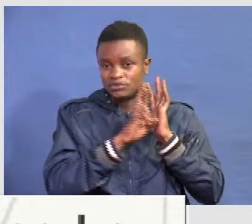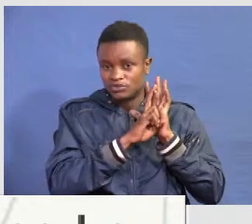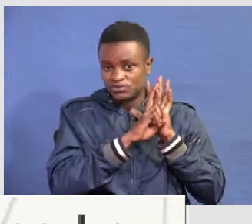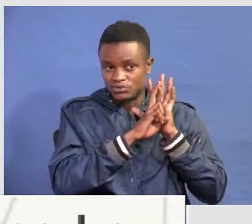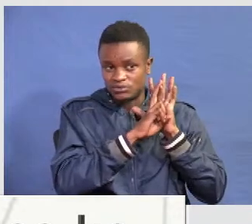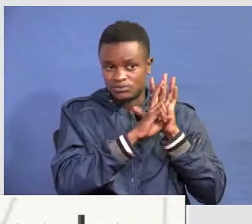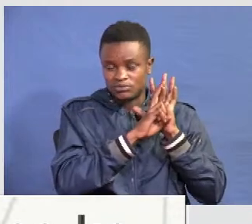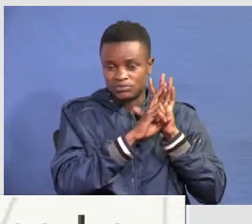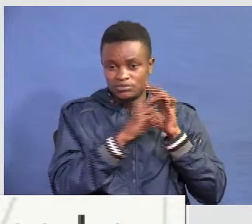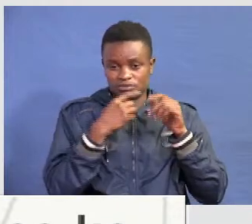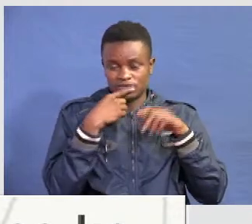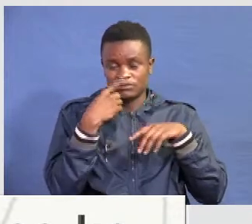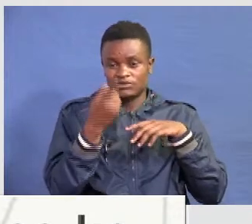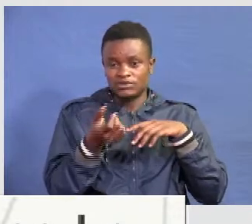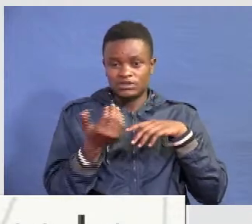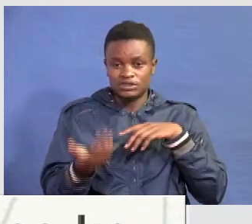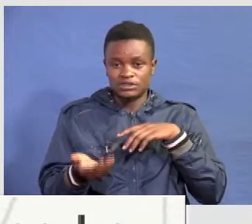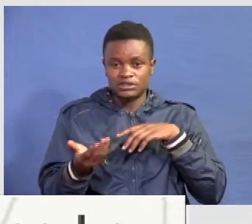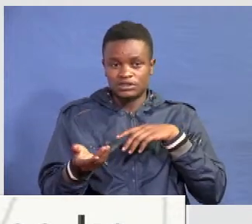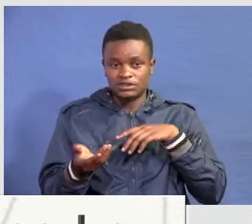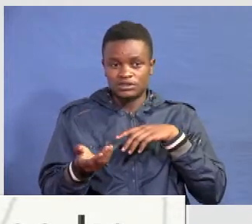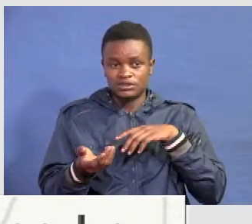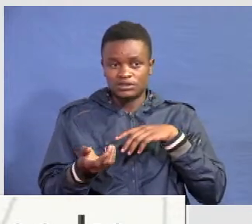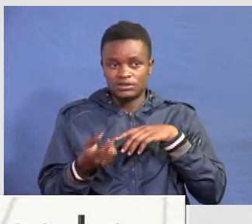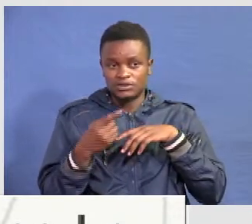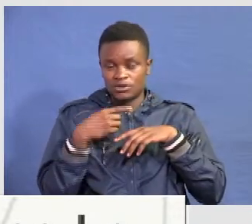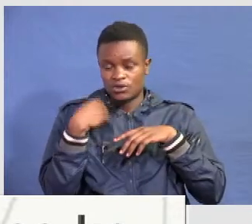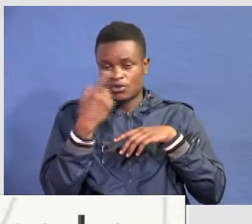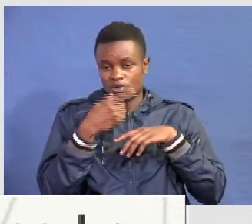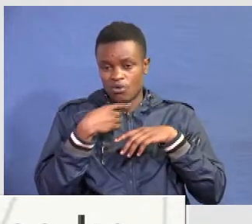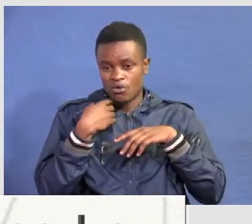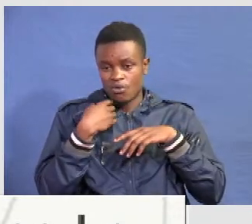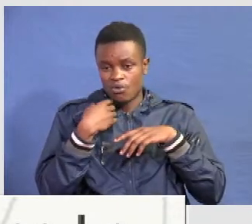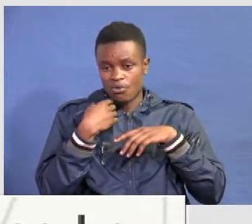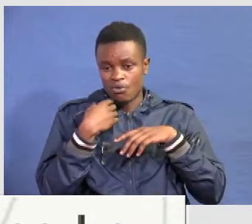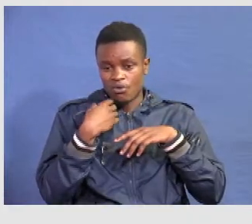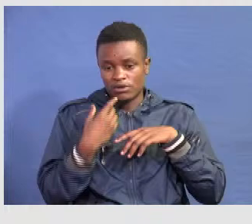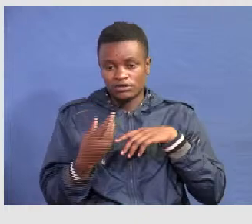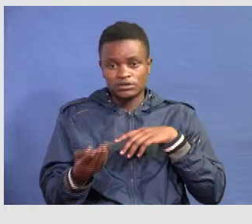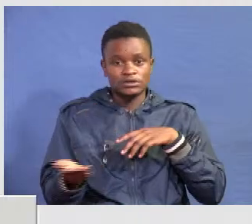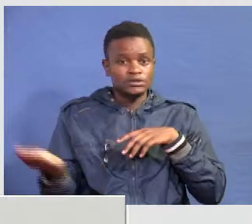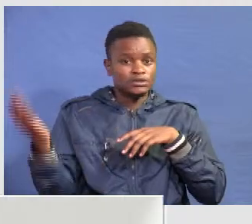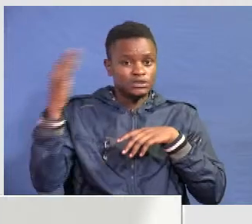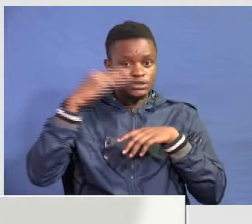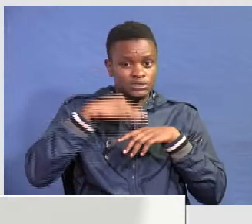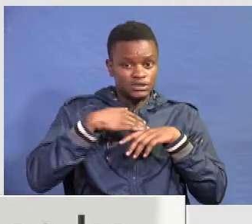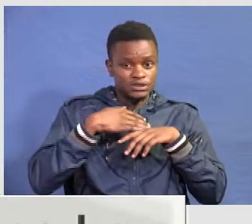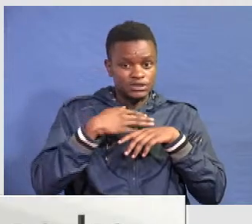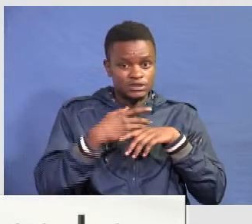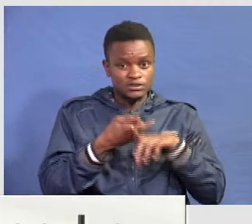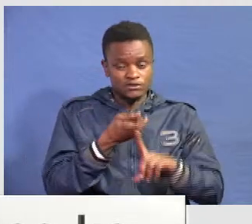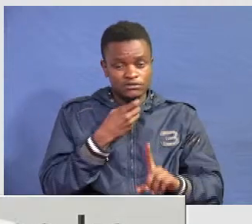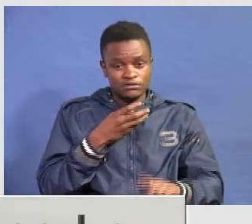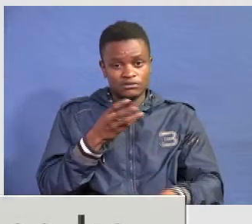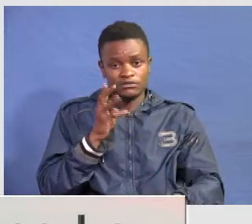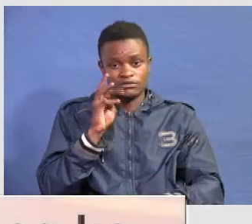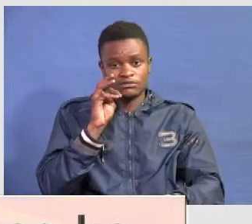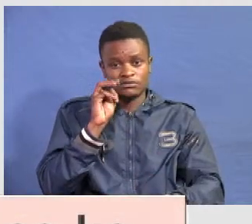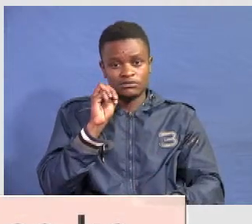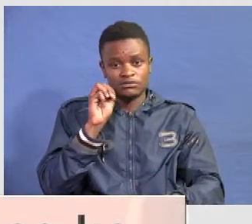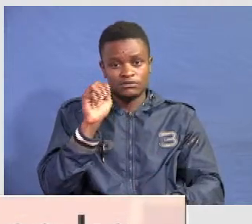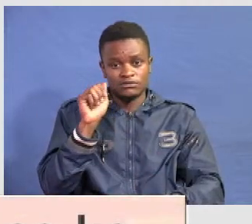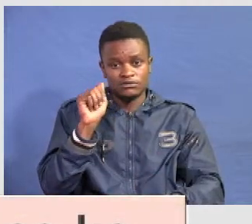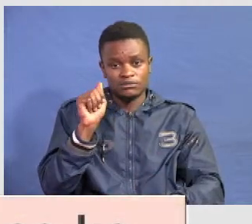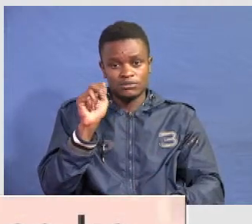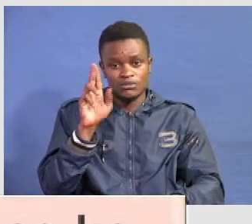Tulisema mambo ya wale ambao walitolewa Mau. Rais alitangaza ya kwamba tunaenda kutafuta